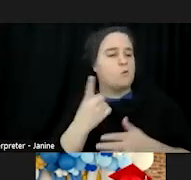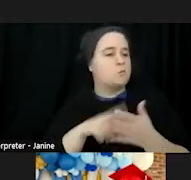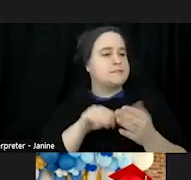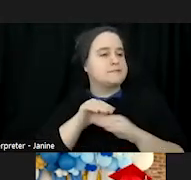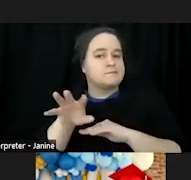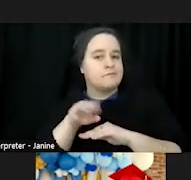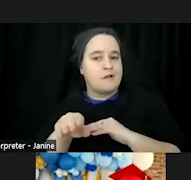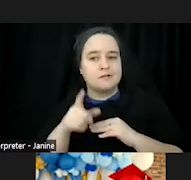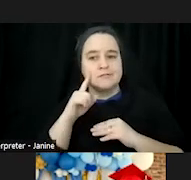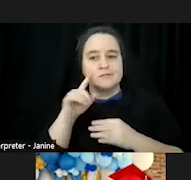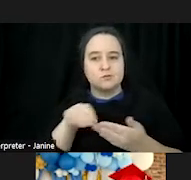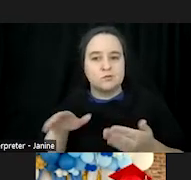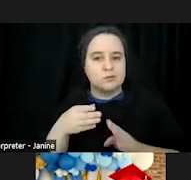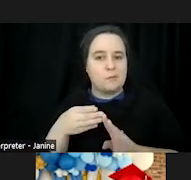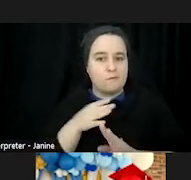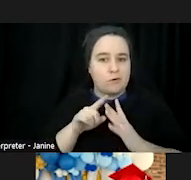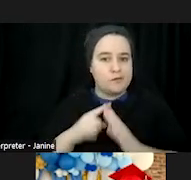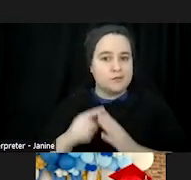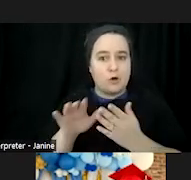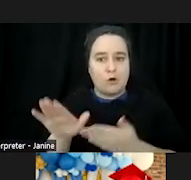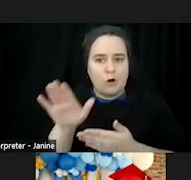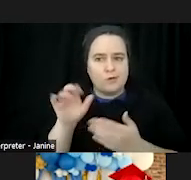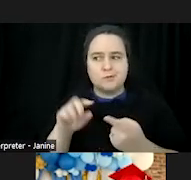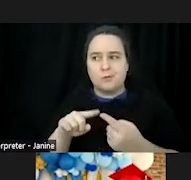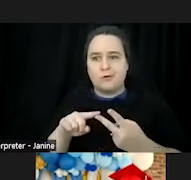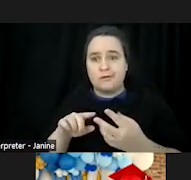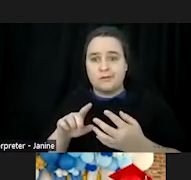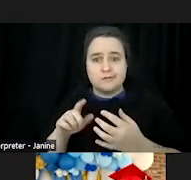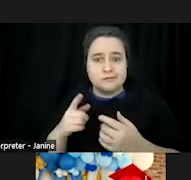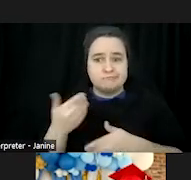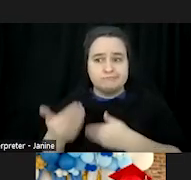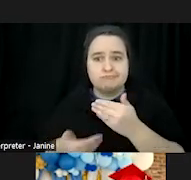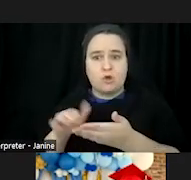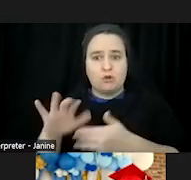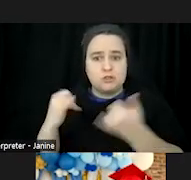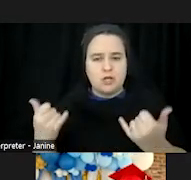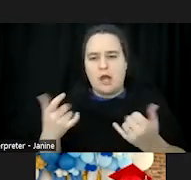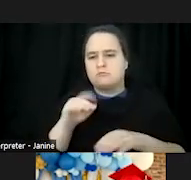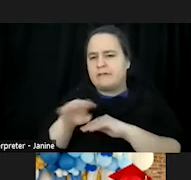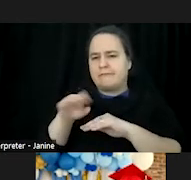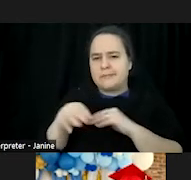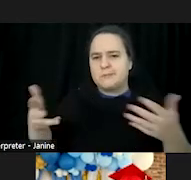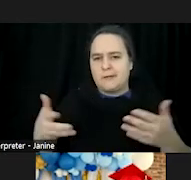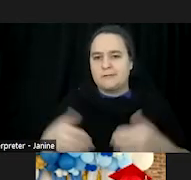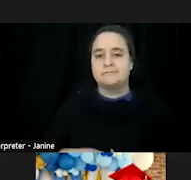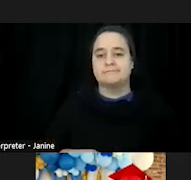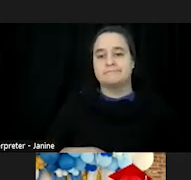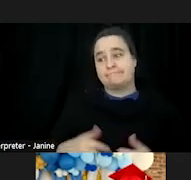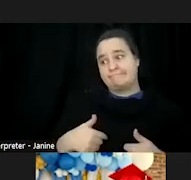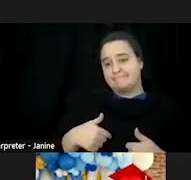students before they begin college or while they are in college? Just any advice? As a